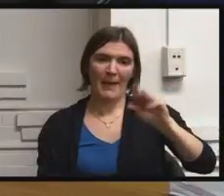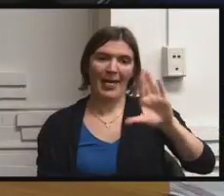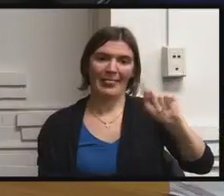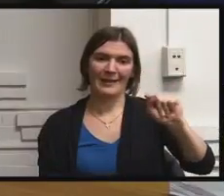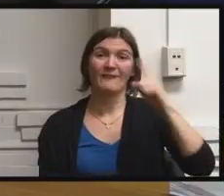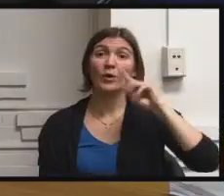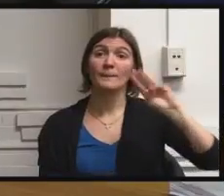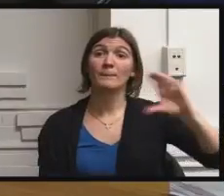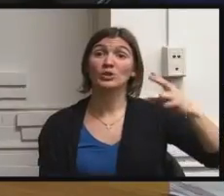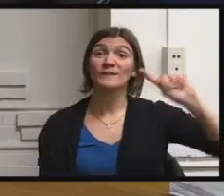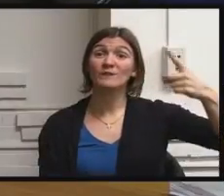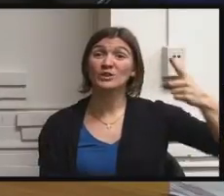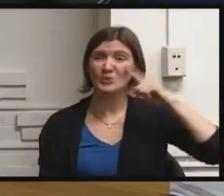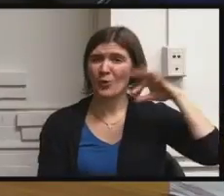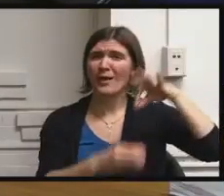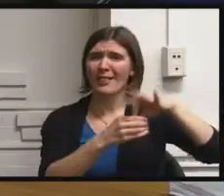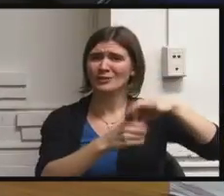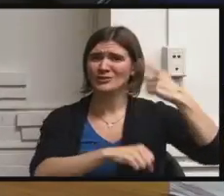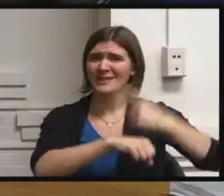is election day.